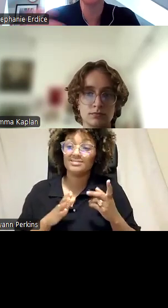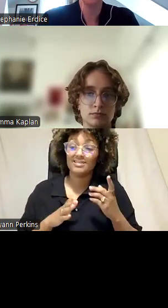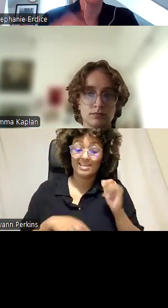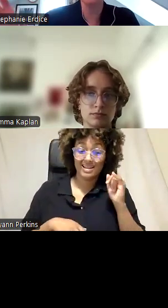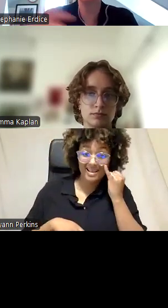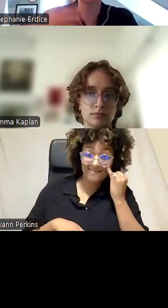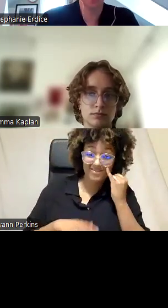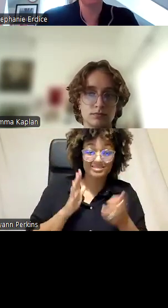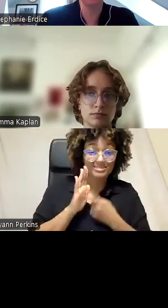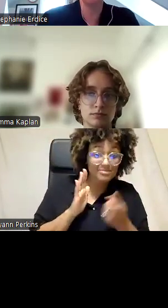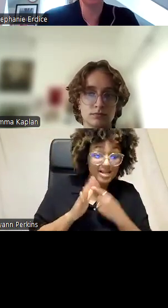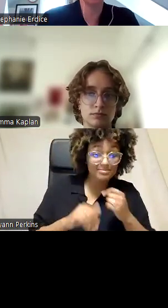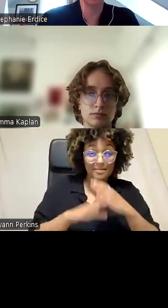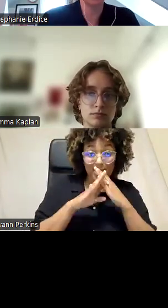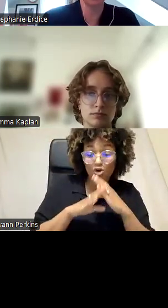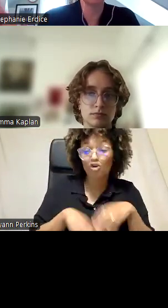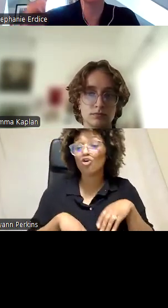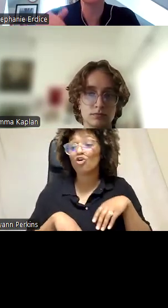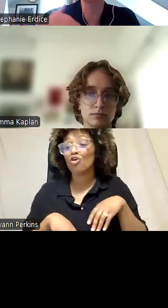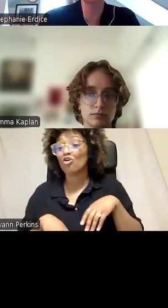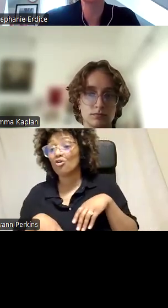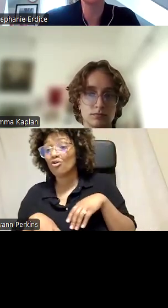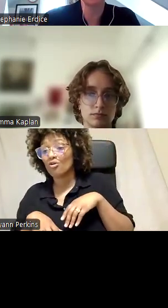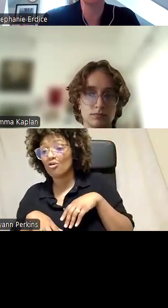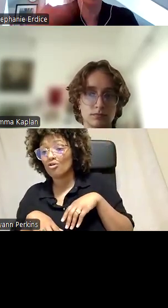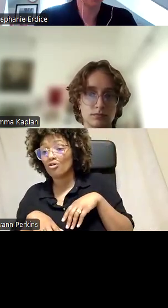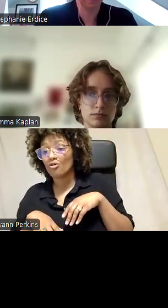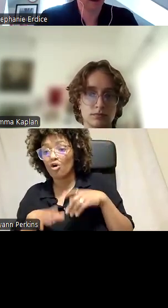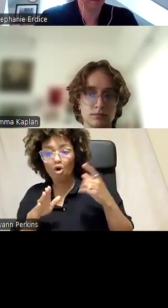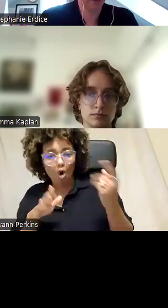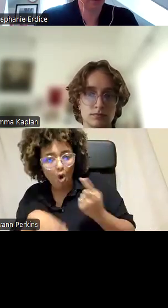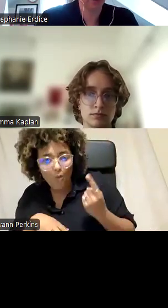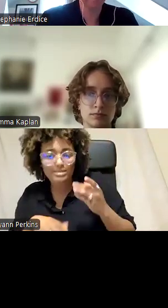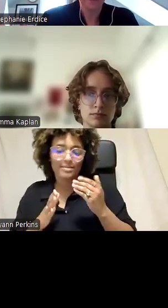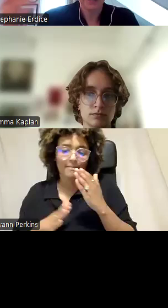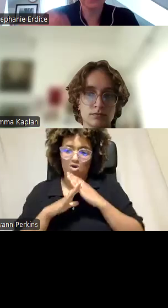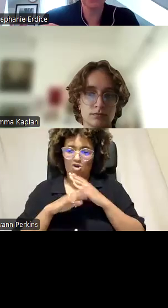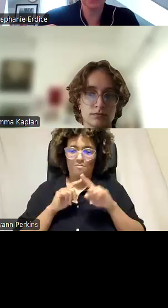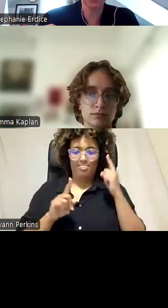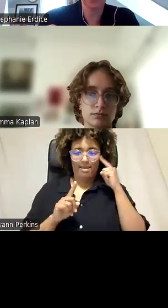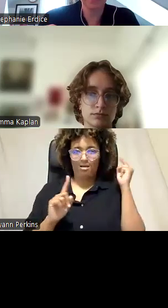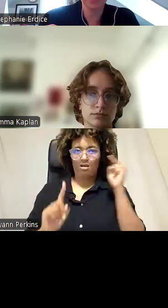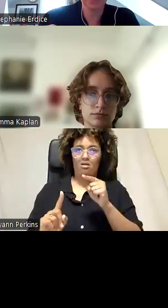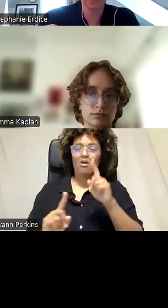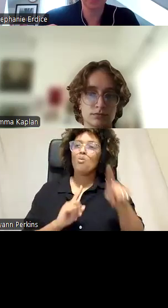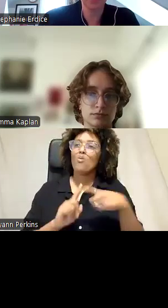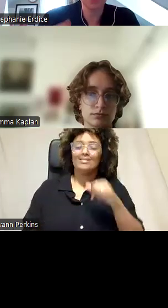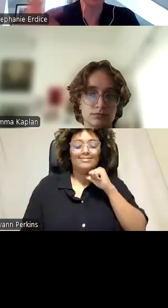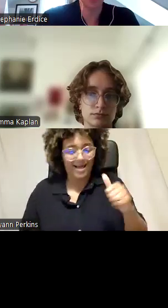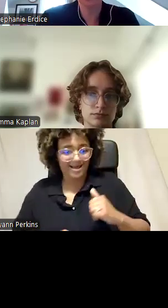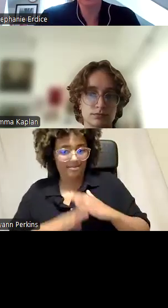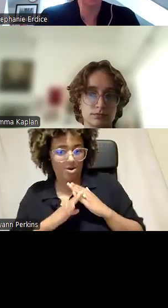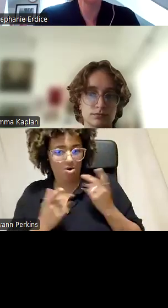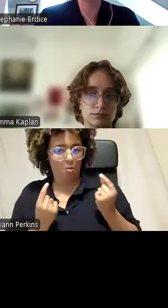a barrier, when it's not, think of those circumstances and think about why it's not a barrier. Is it because survivors in the